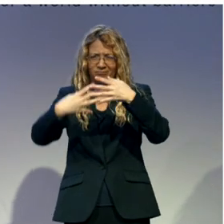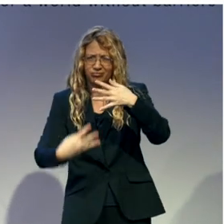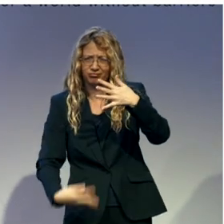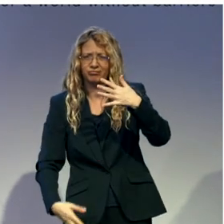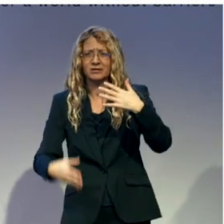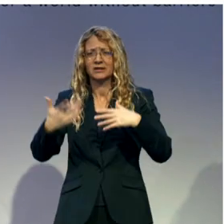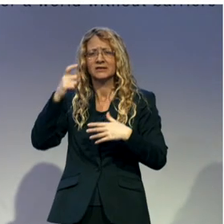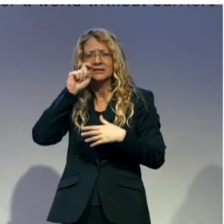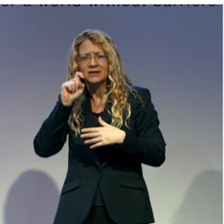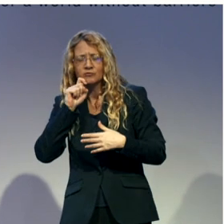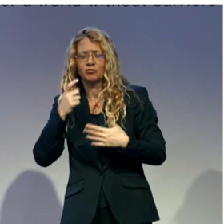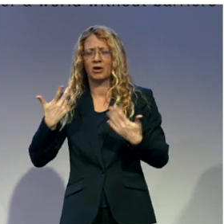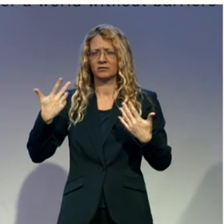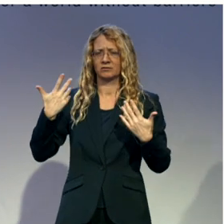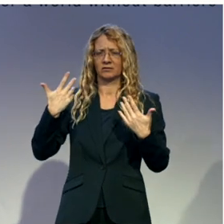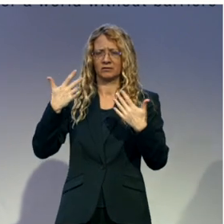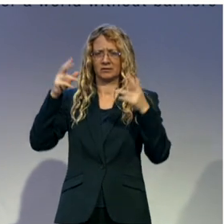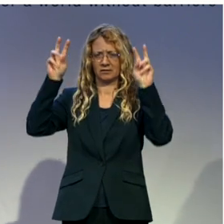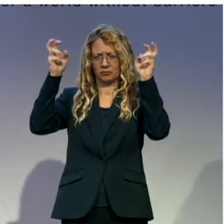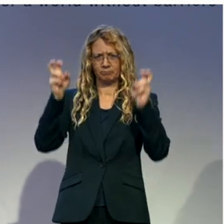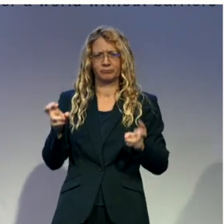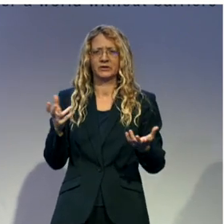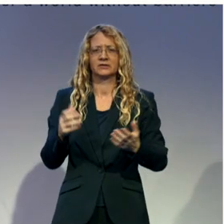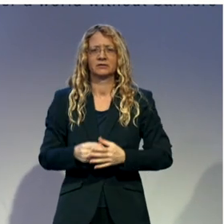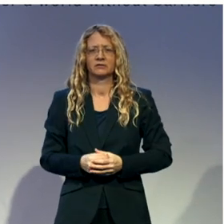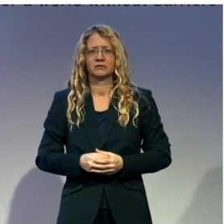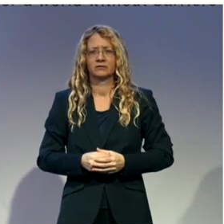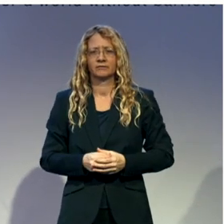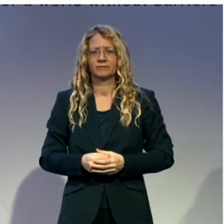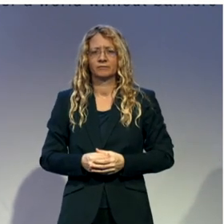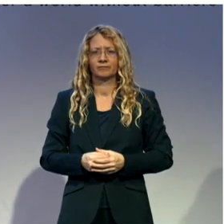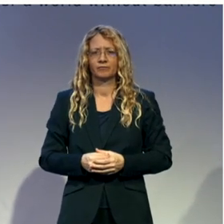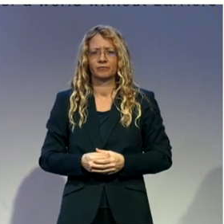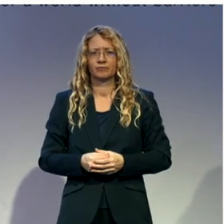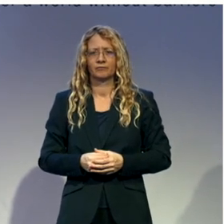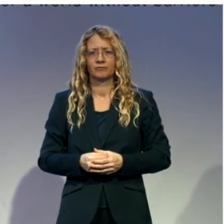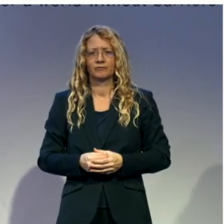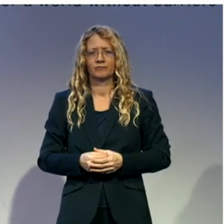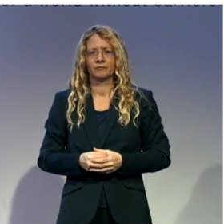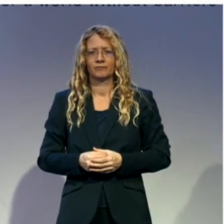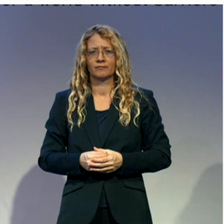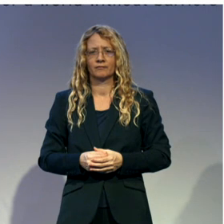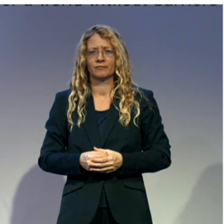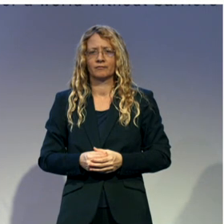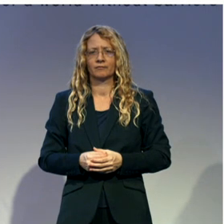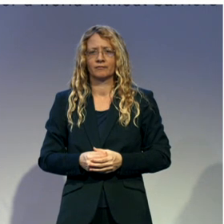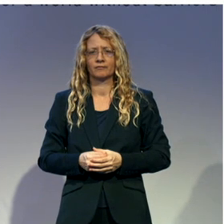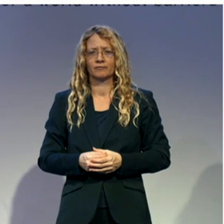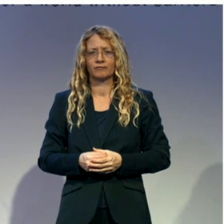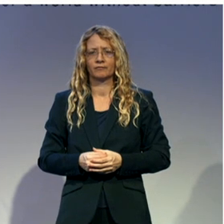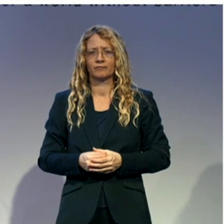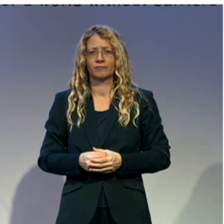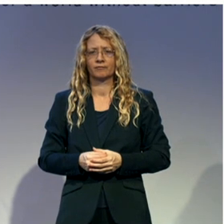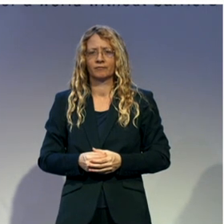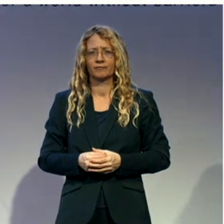their communities, and they would be the only person in that community that would know first aid or that would know about sexuality and start educating